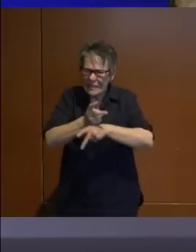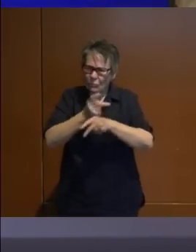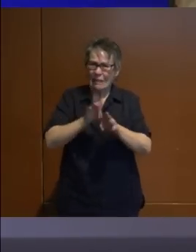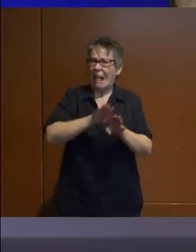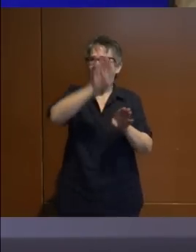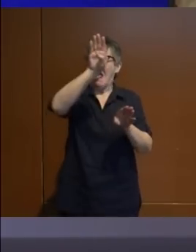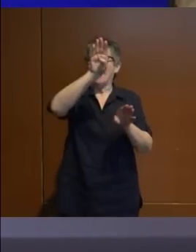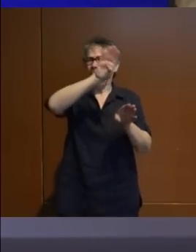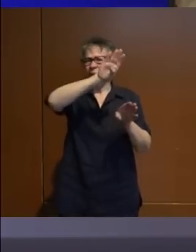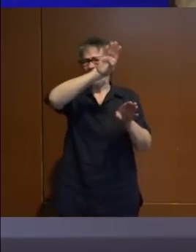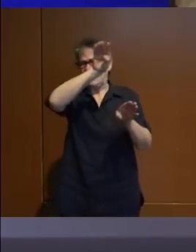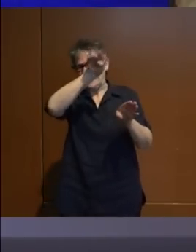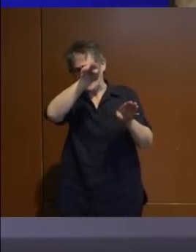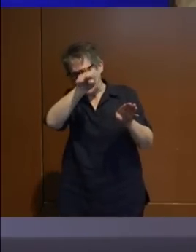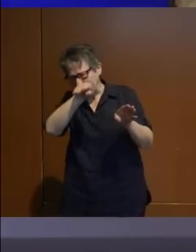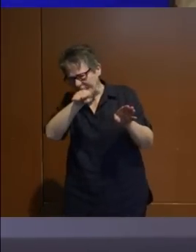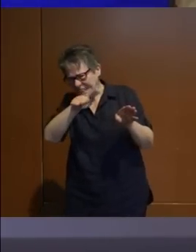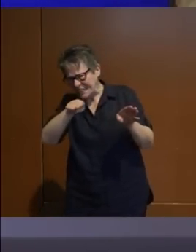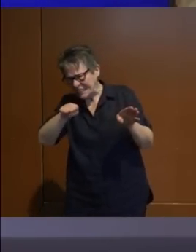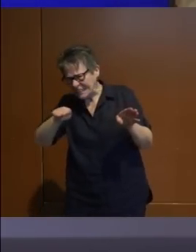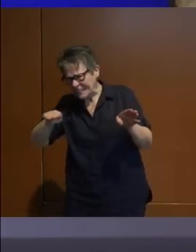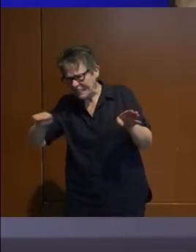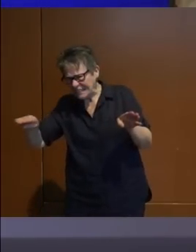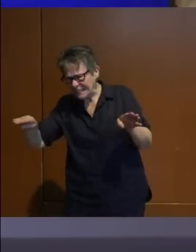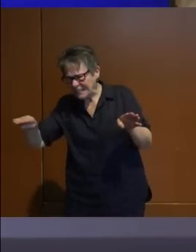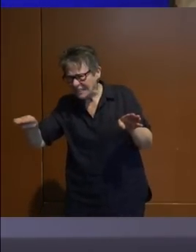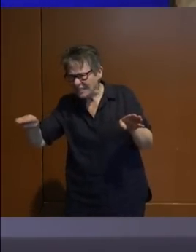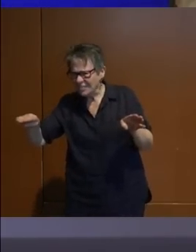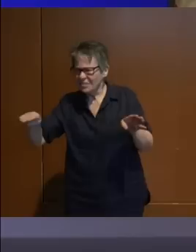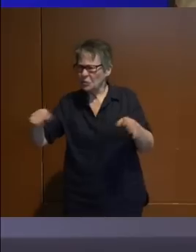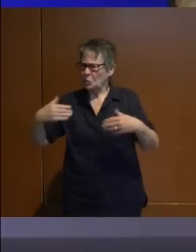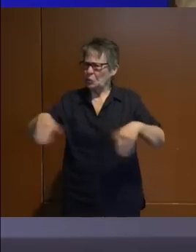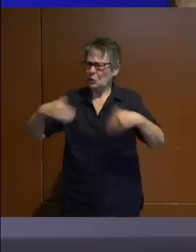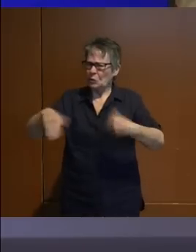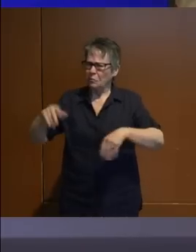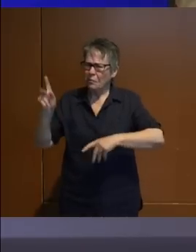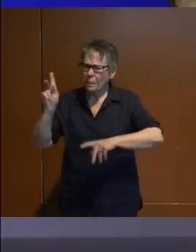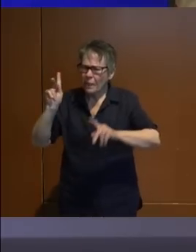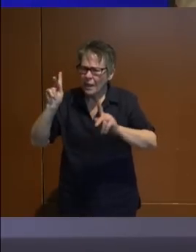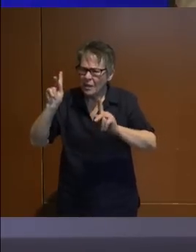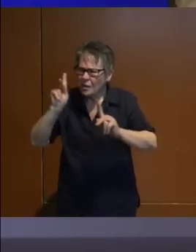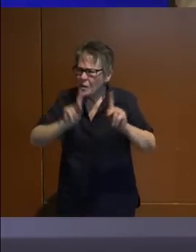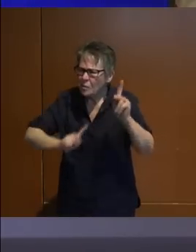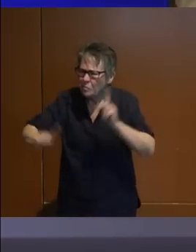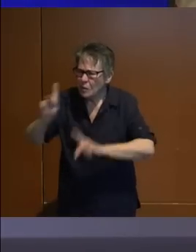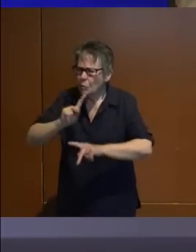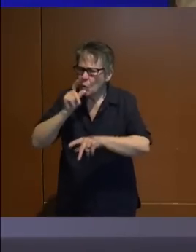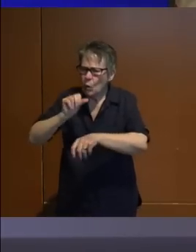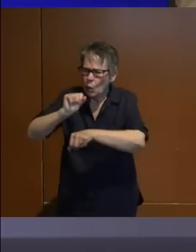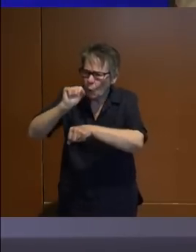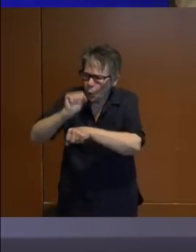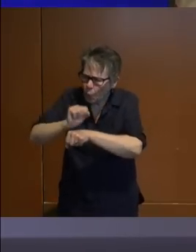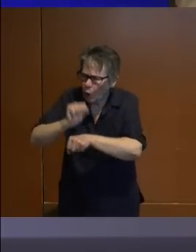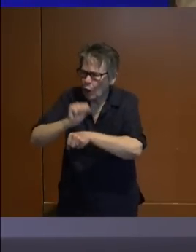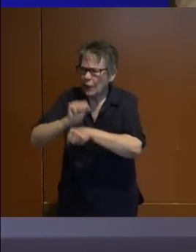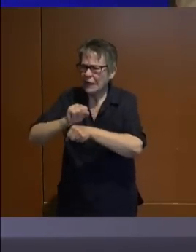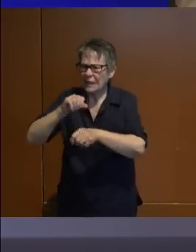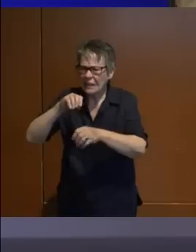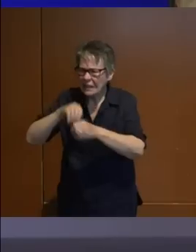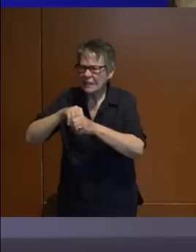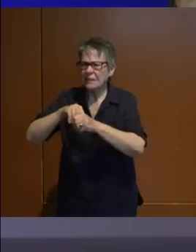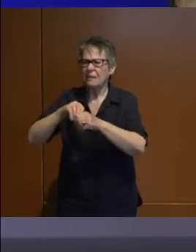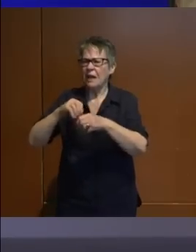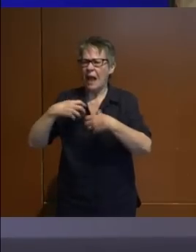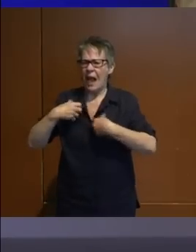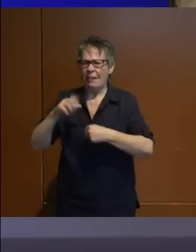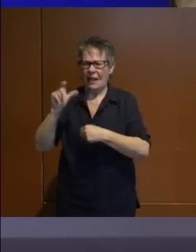community. We are not an average state. We are an incredibly special state, and now is the time to show that